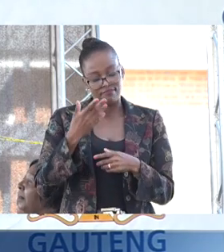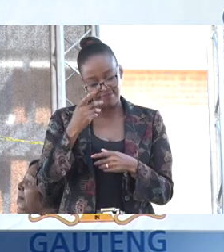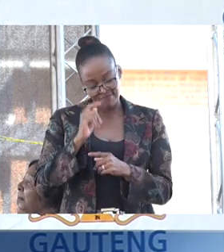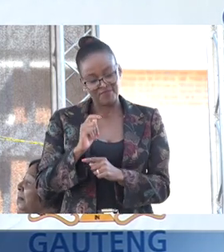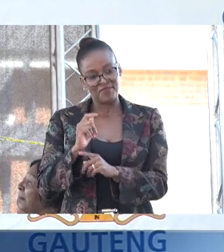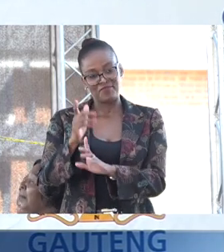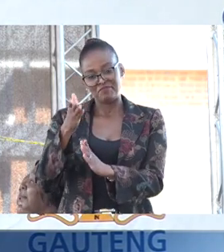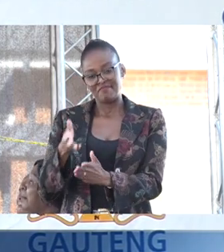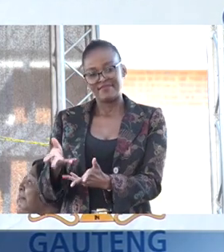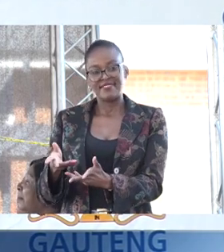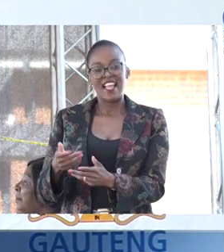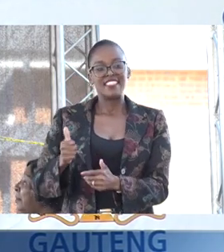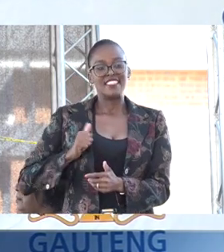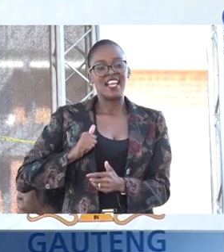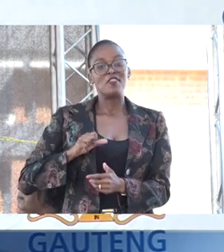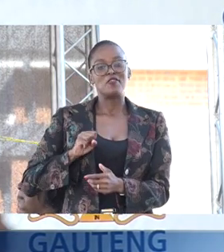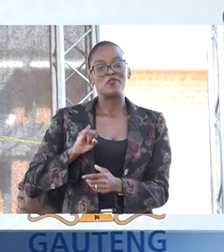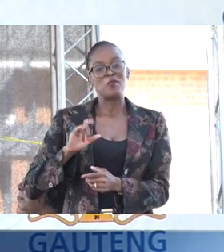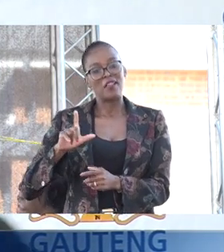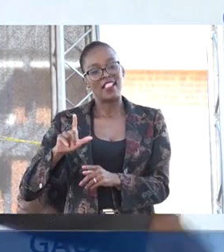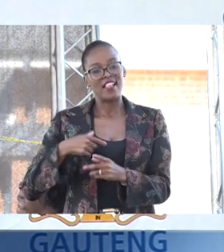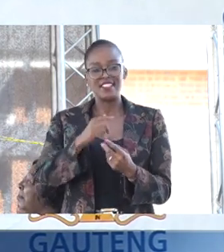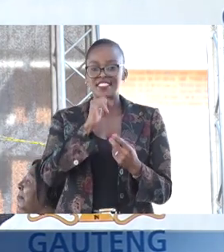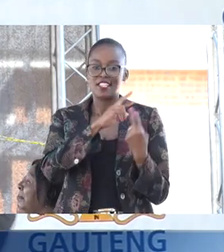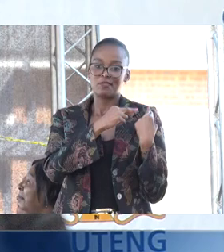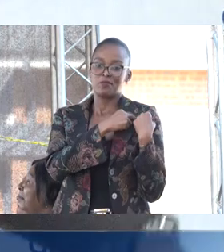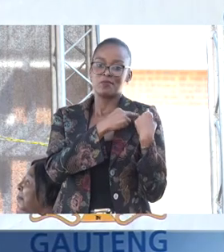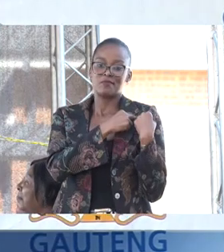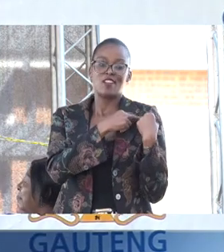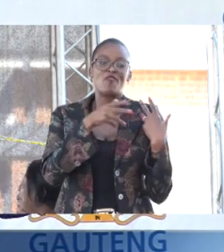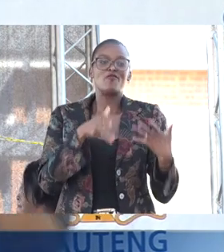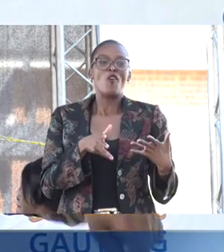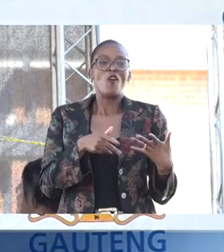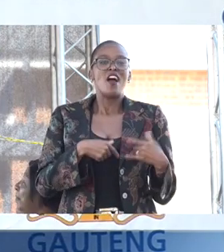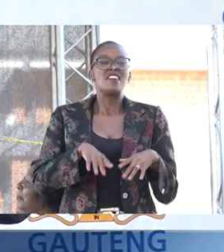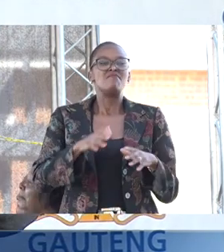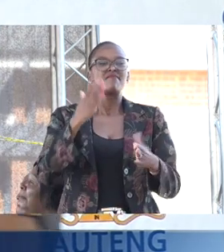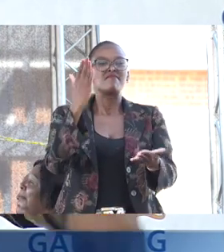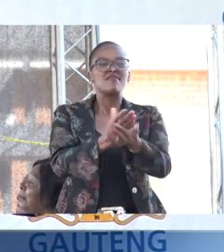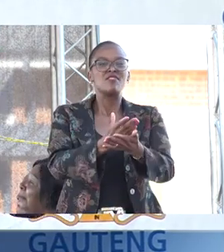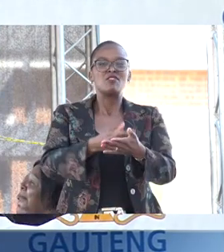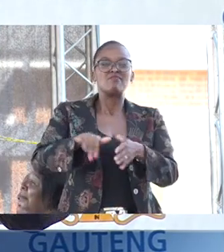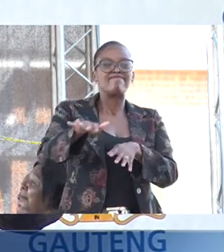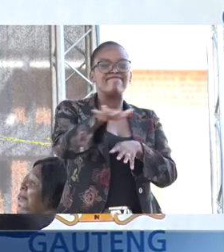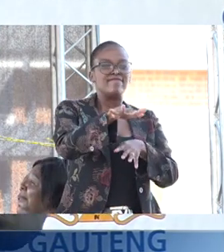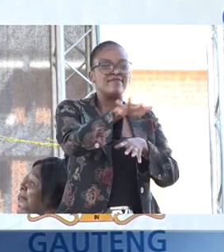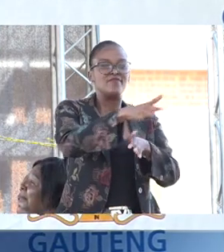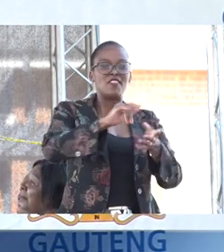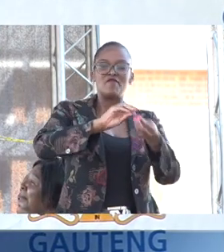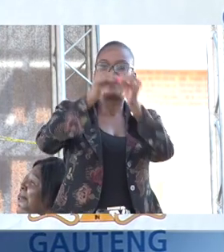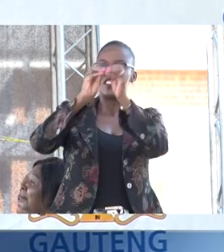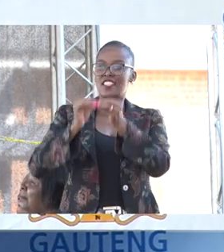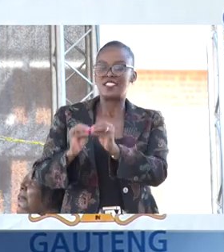the son of the soil. He said he was responsible for demarcating this area to become a residential